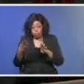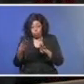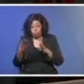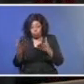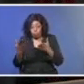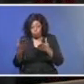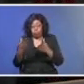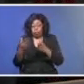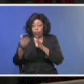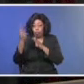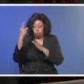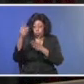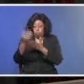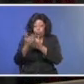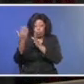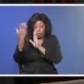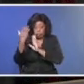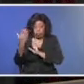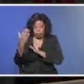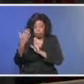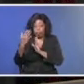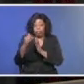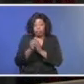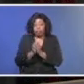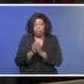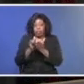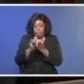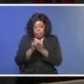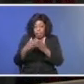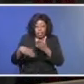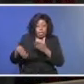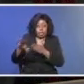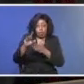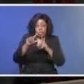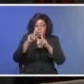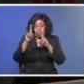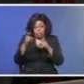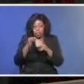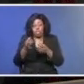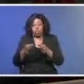in-person and face-to-face learning. And so that's also a huge area where we find the testing is key as well.